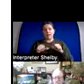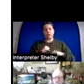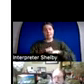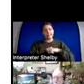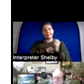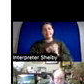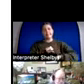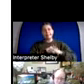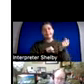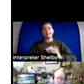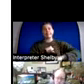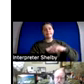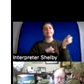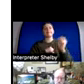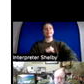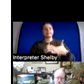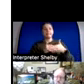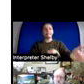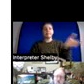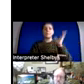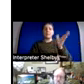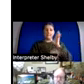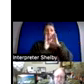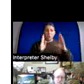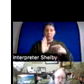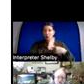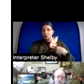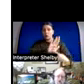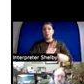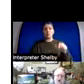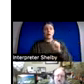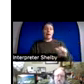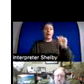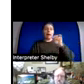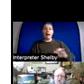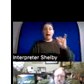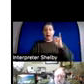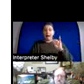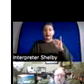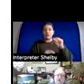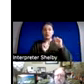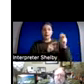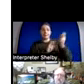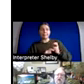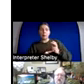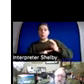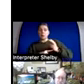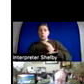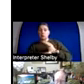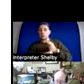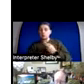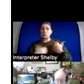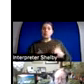these um we're we're uh up to our ears now in generative ai